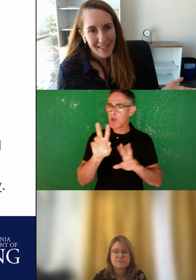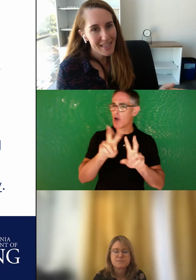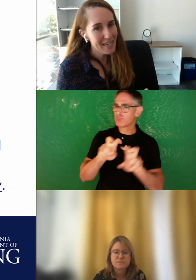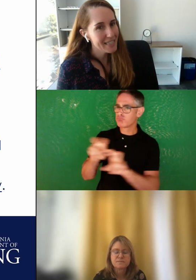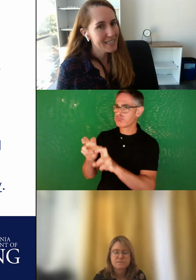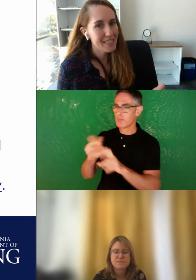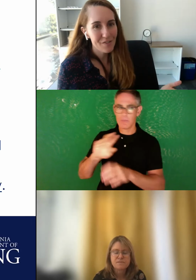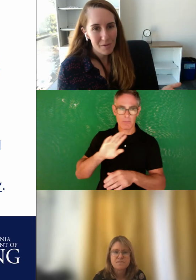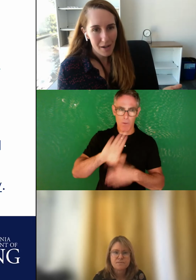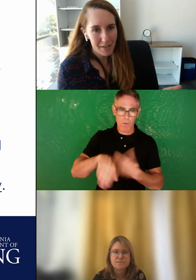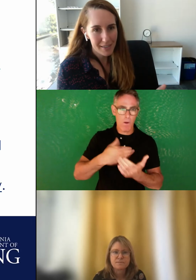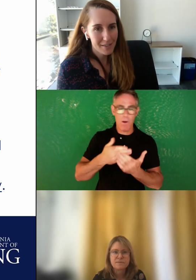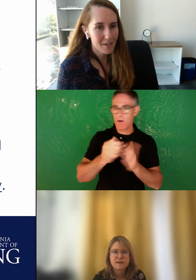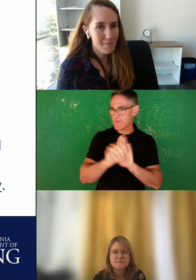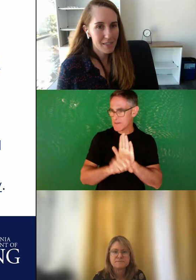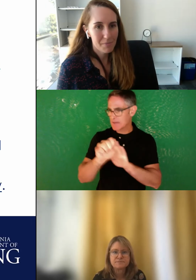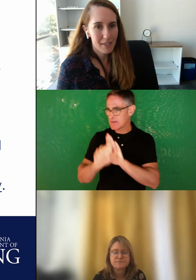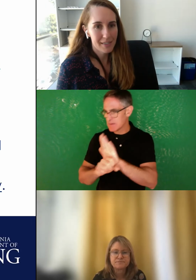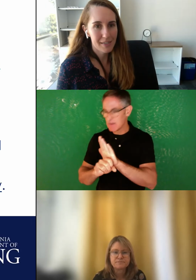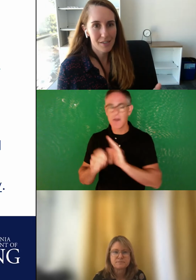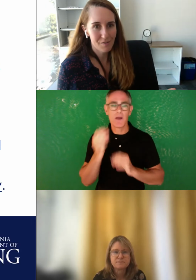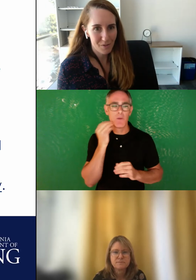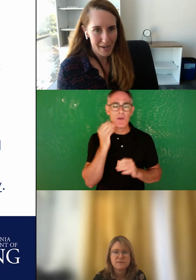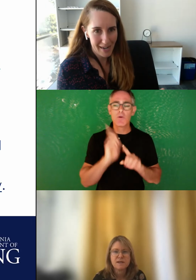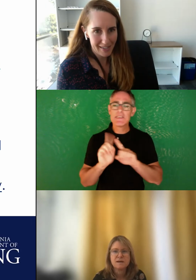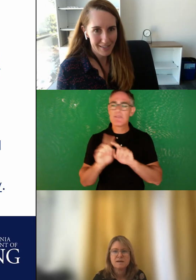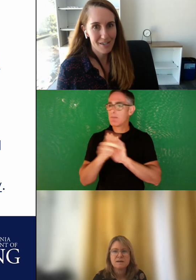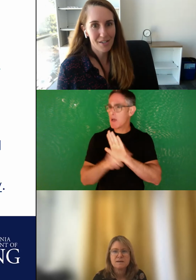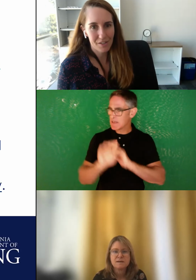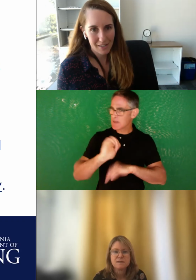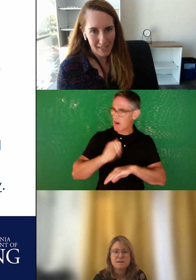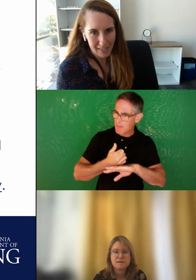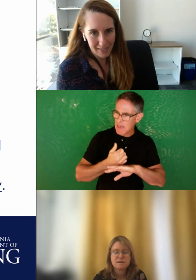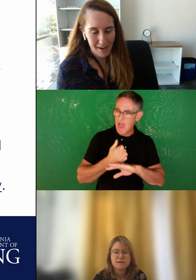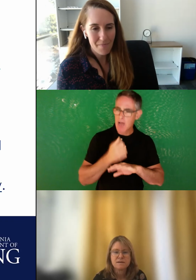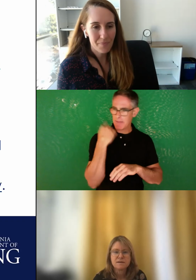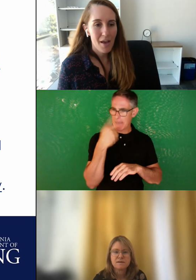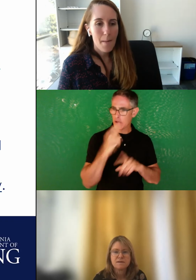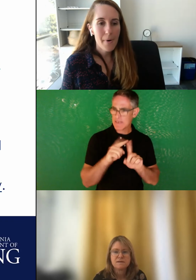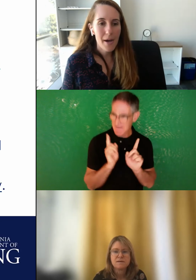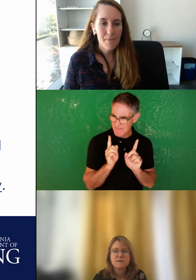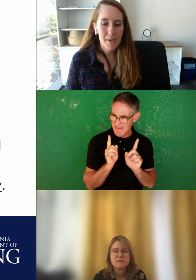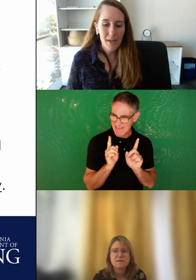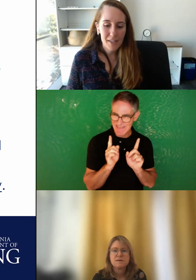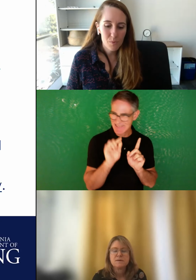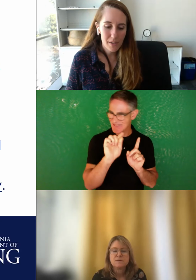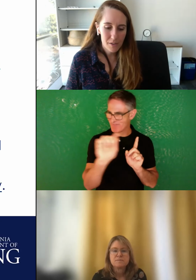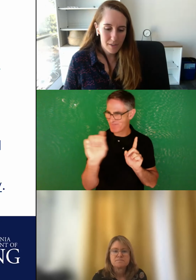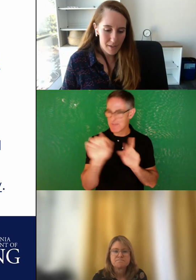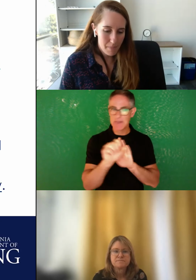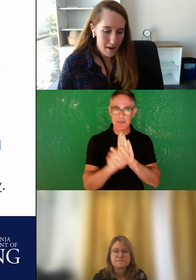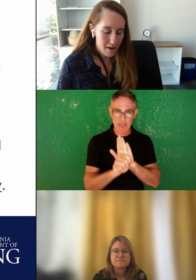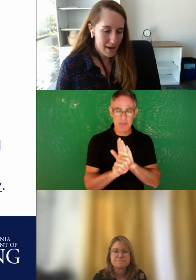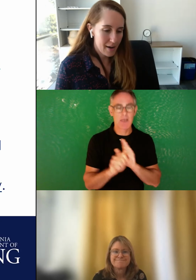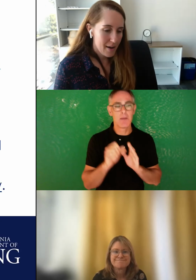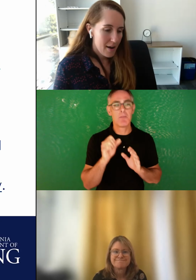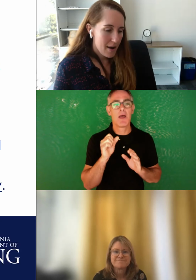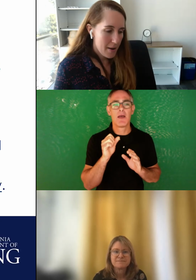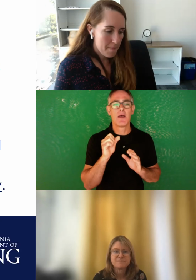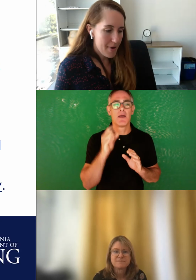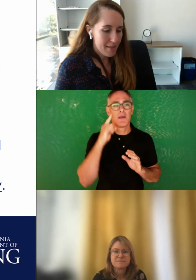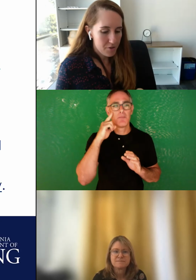that different policies are coming into place in different ways in different states. But because we are just